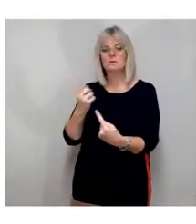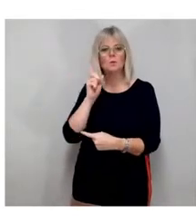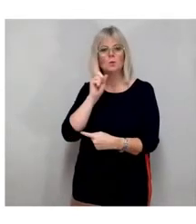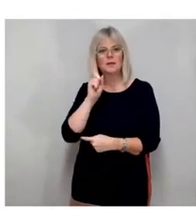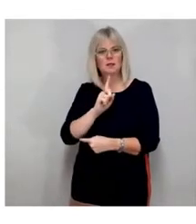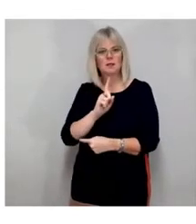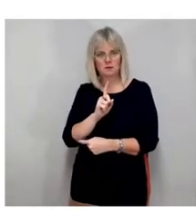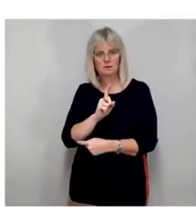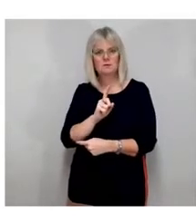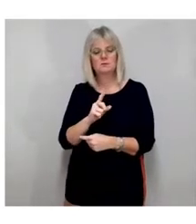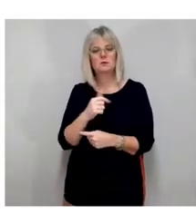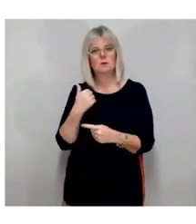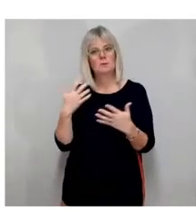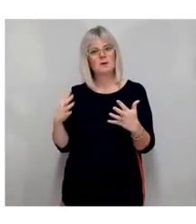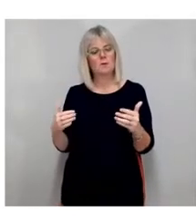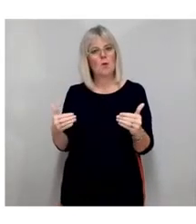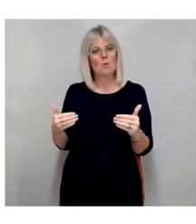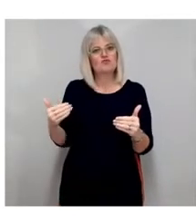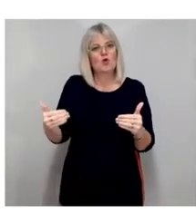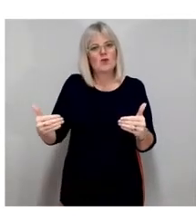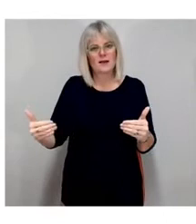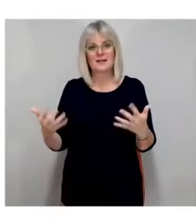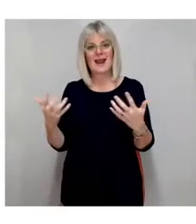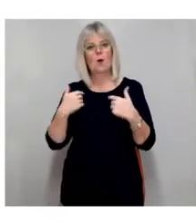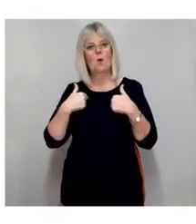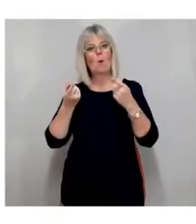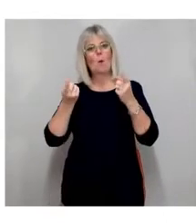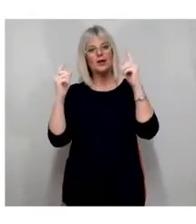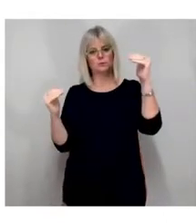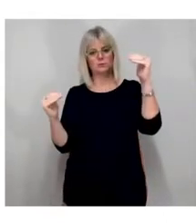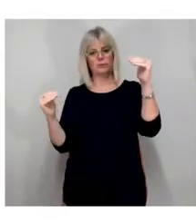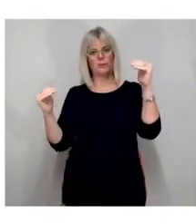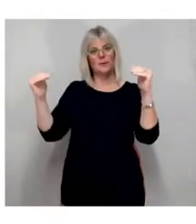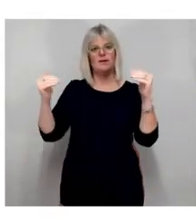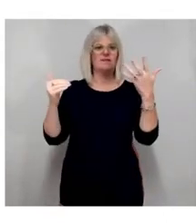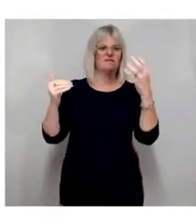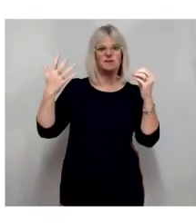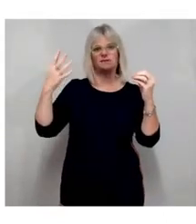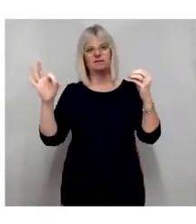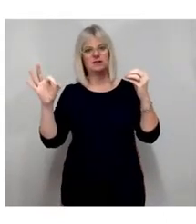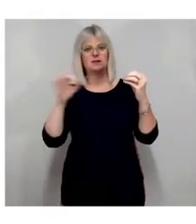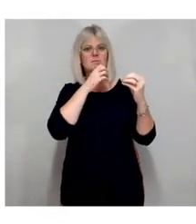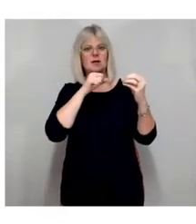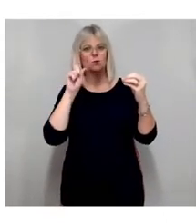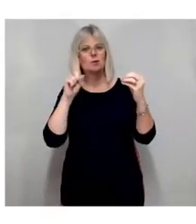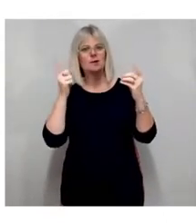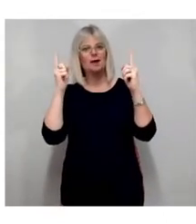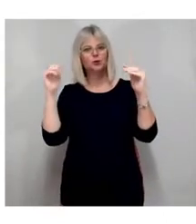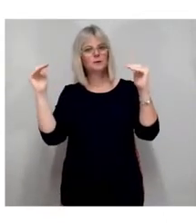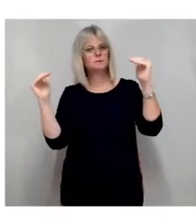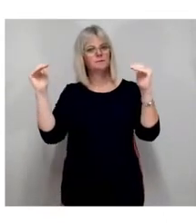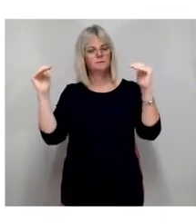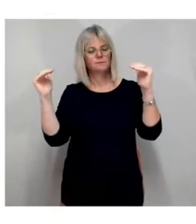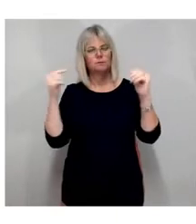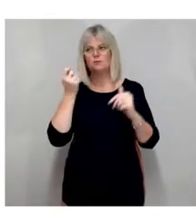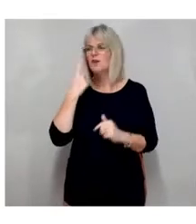50-50. We have balanced our management ranks. But then we said that's simply not enough. We have so much more to do to be this beacon for